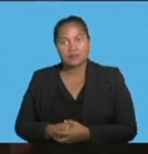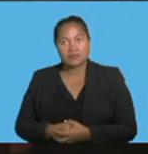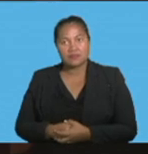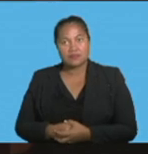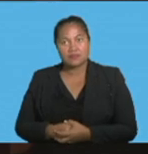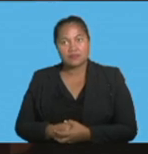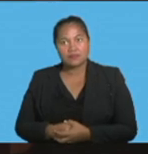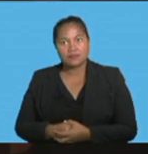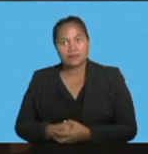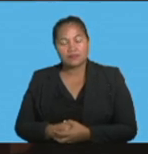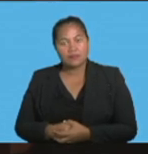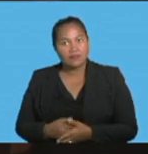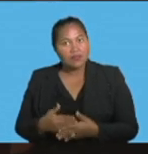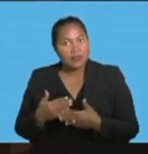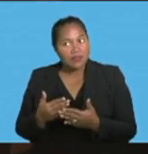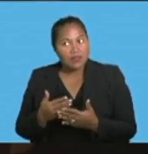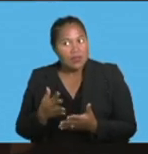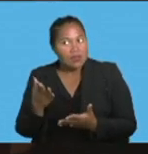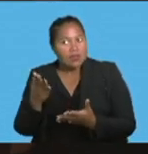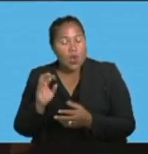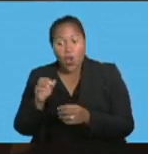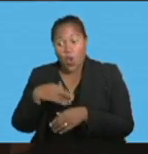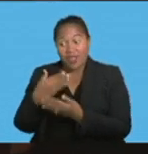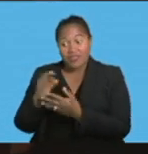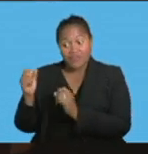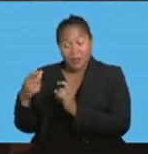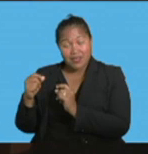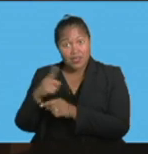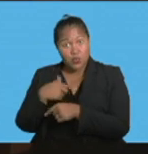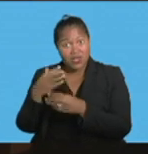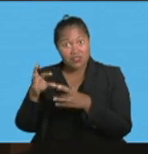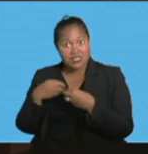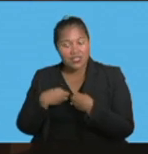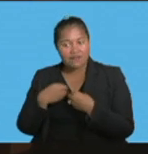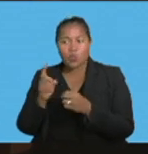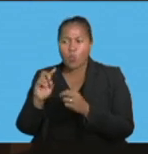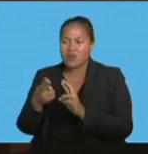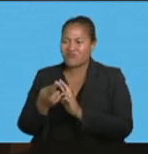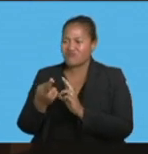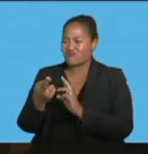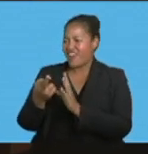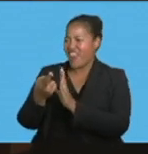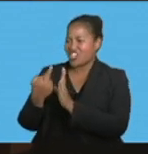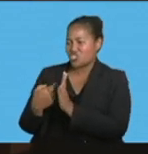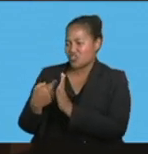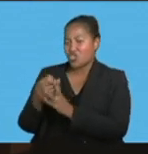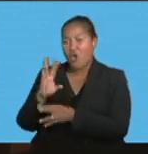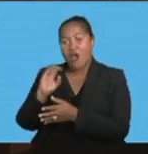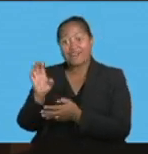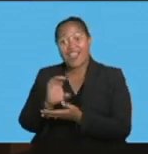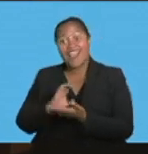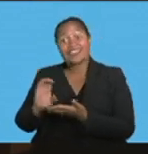Improvement in the turnaround time of acknowledging feedbacks is one of the reflections of customer-focused services the Ministry